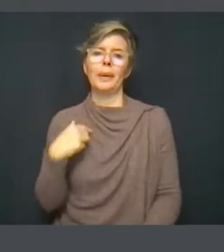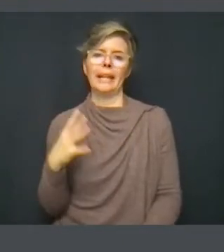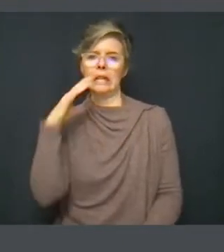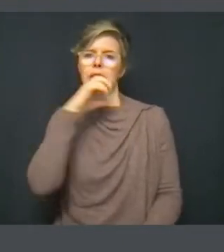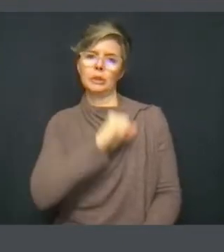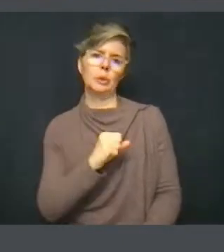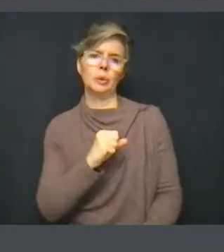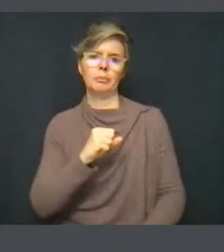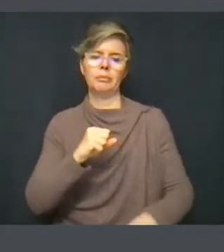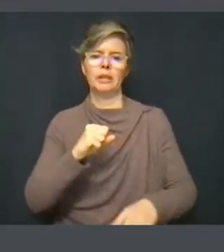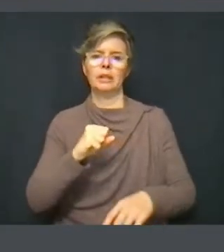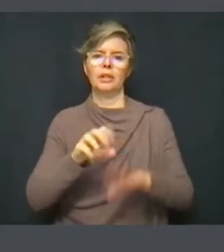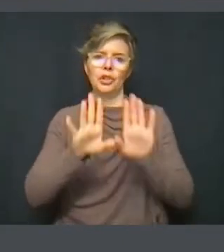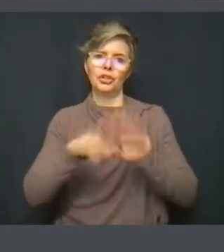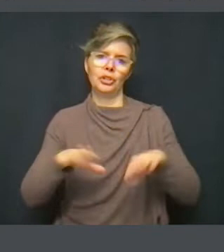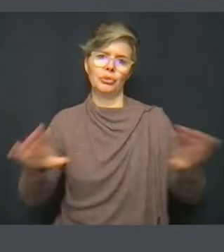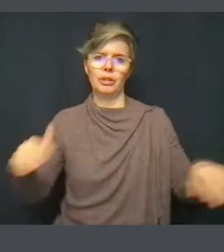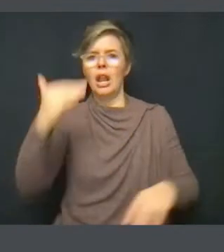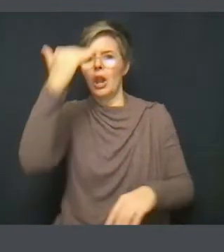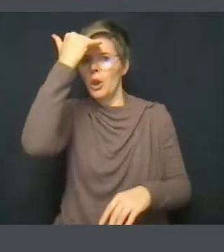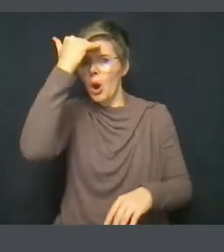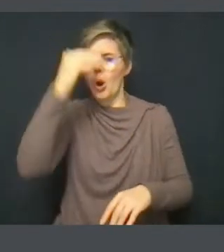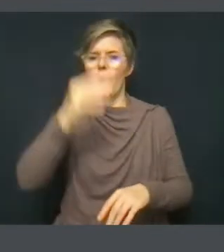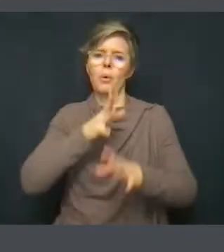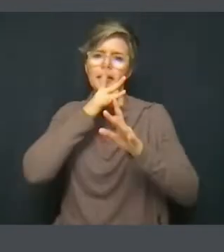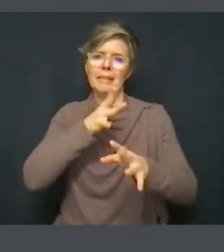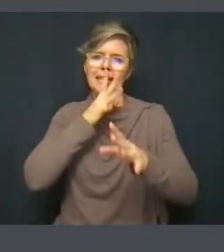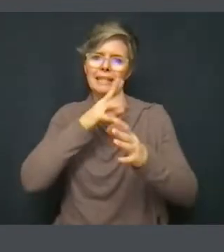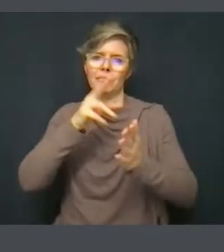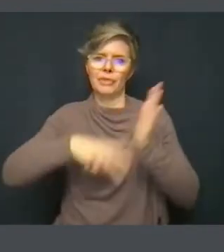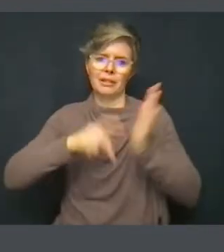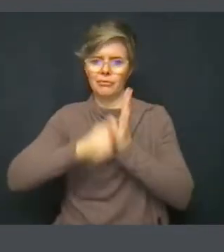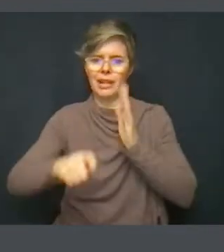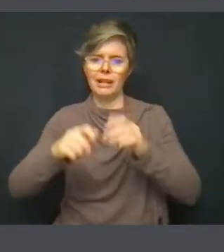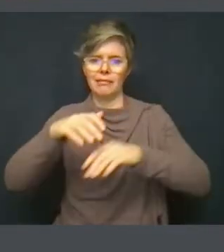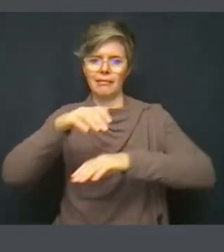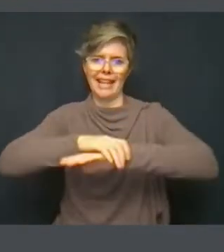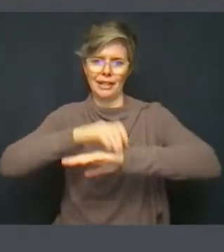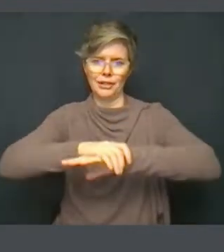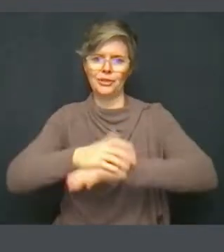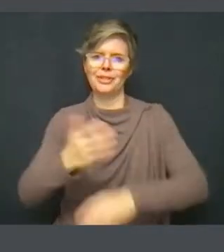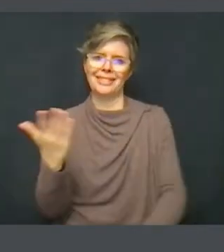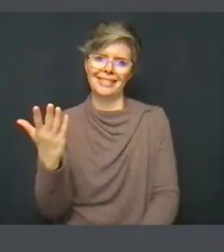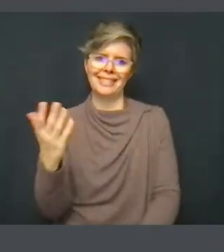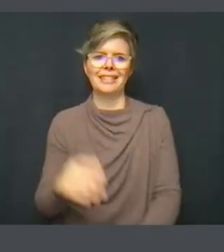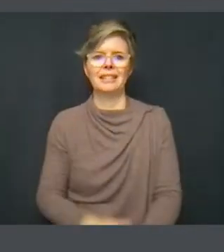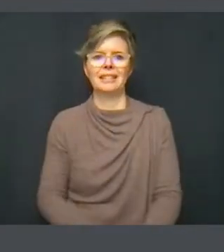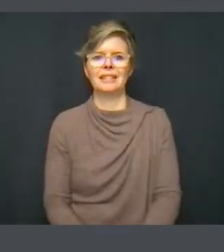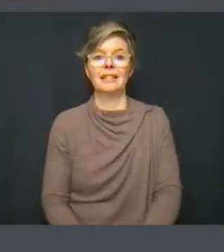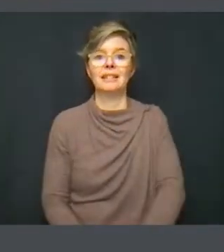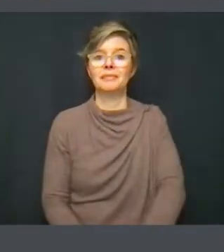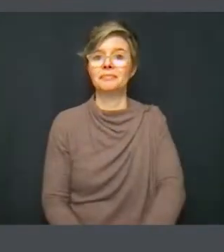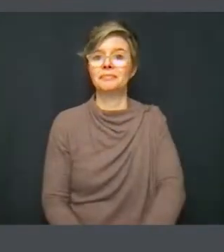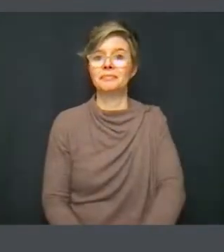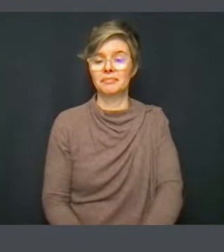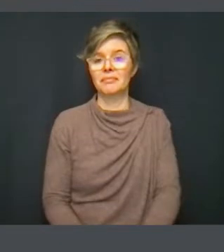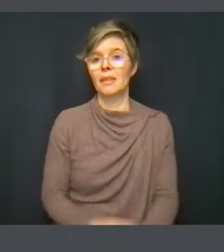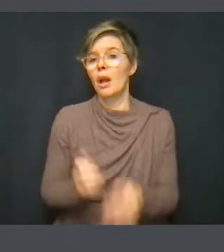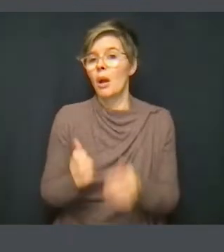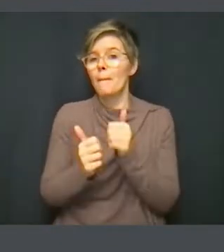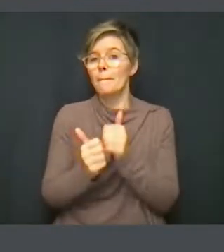that we have available to us clinicians are normed on monolingual English-speaking kids. So I'll talk about tools that are not, but the vast majority are,